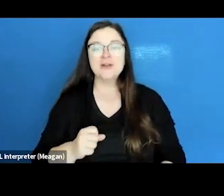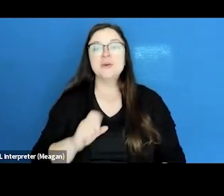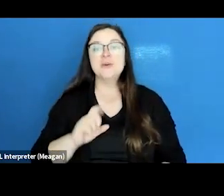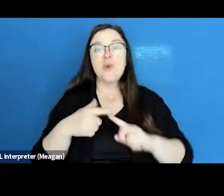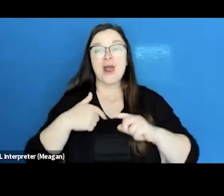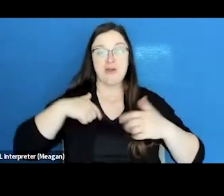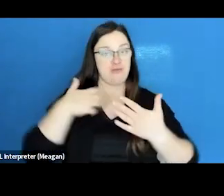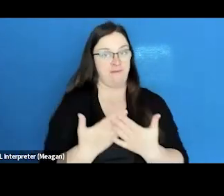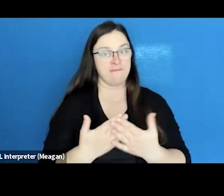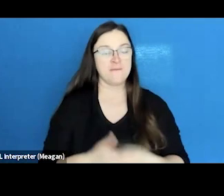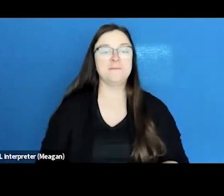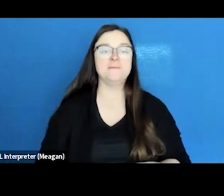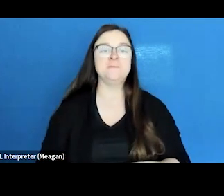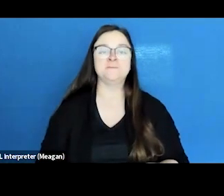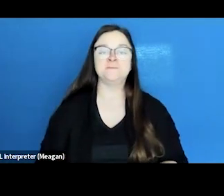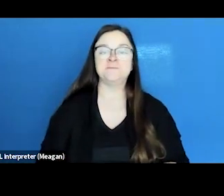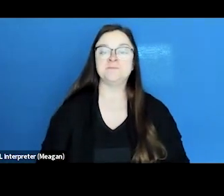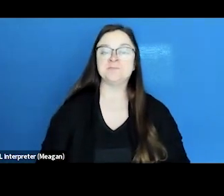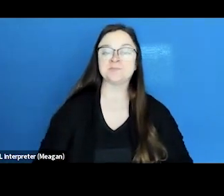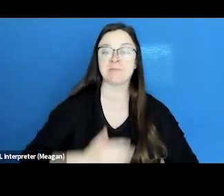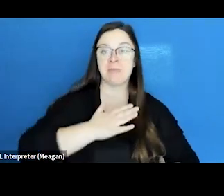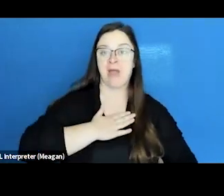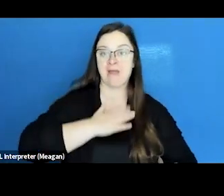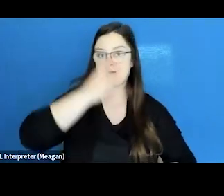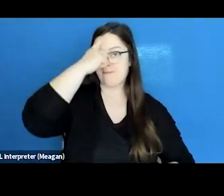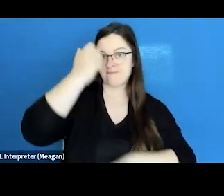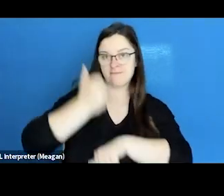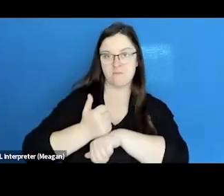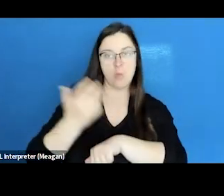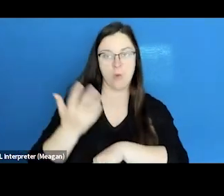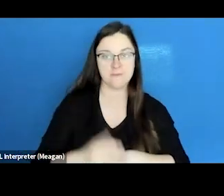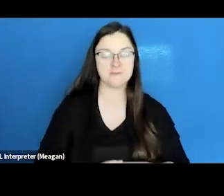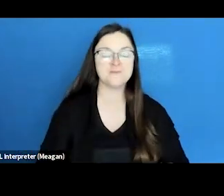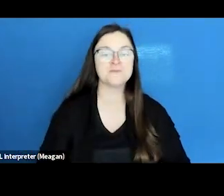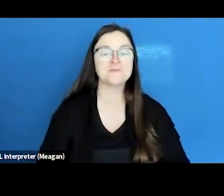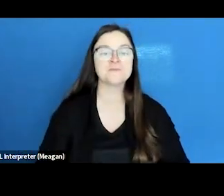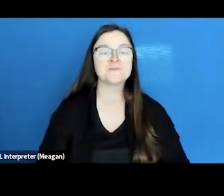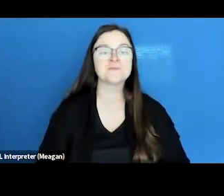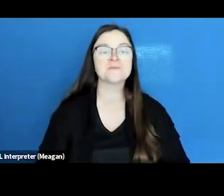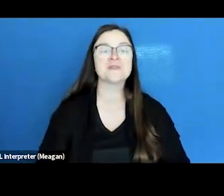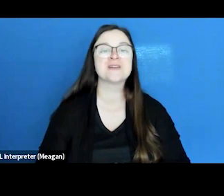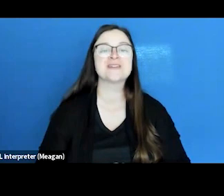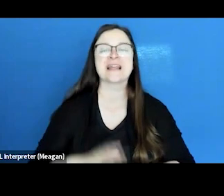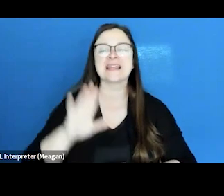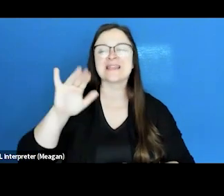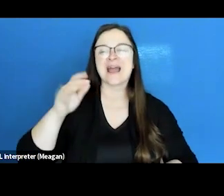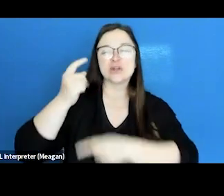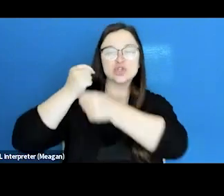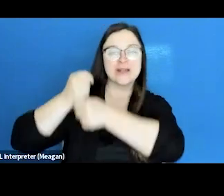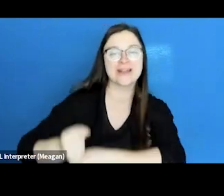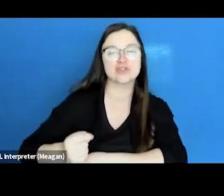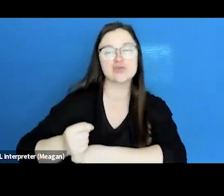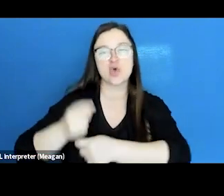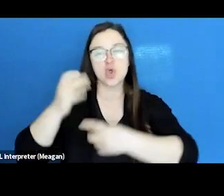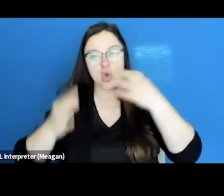came in, my mentality was very much that traditional courtroom